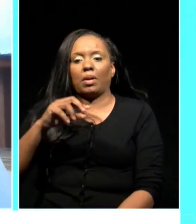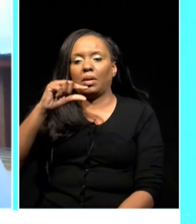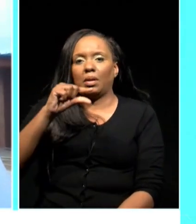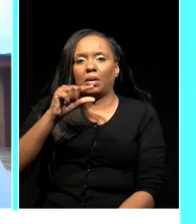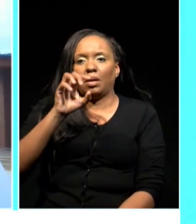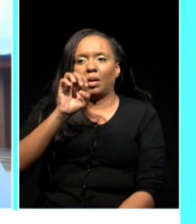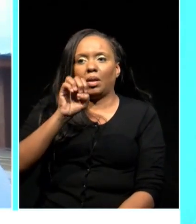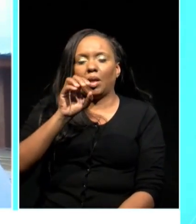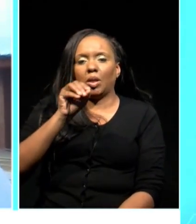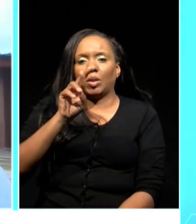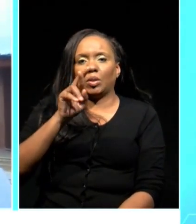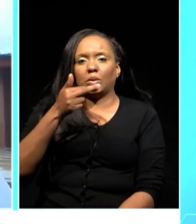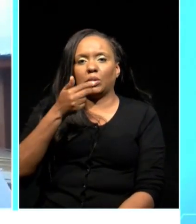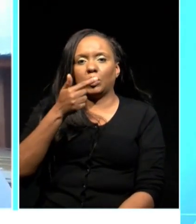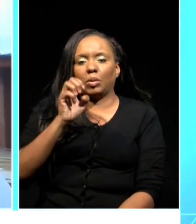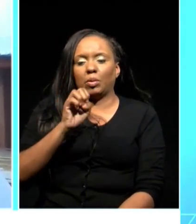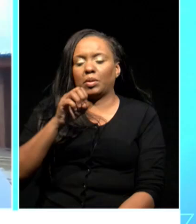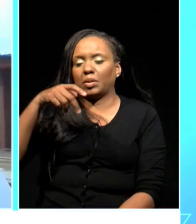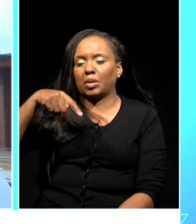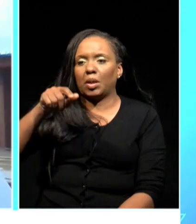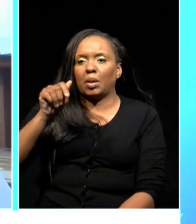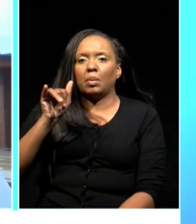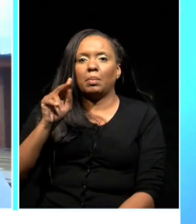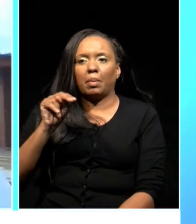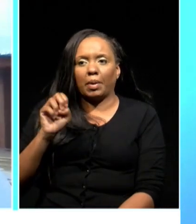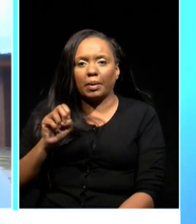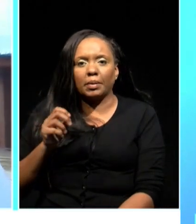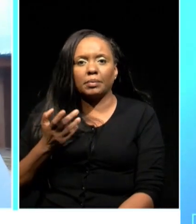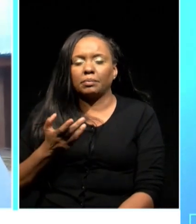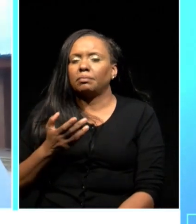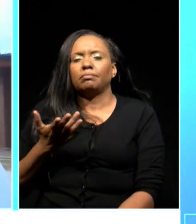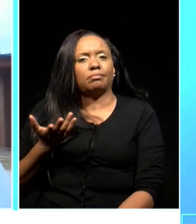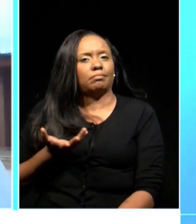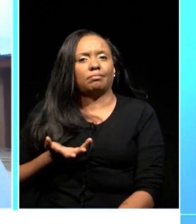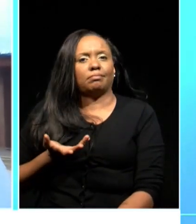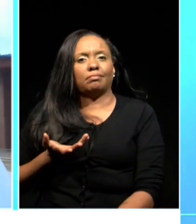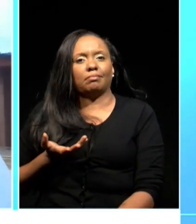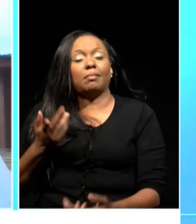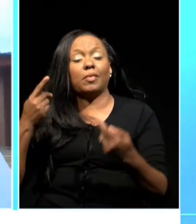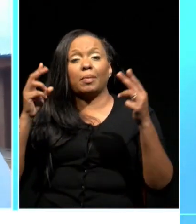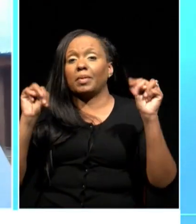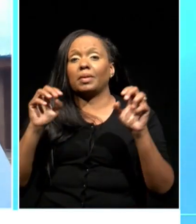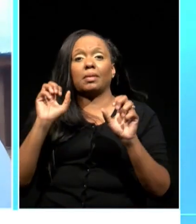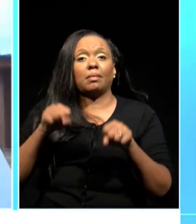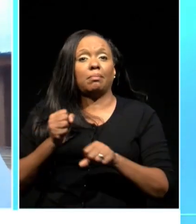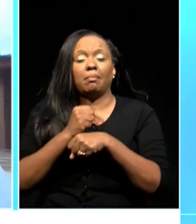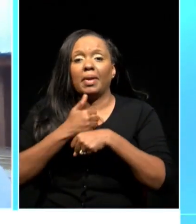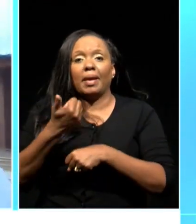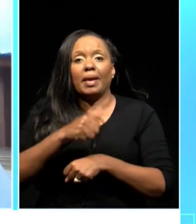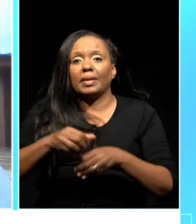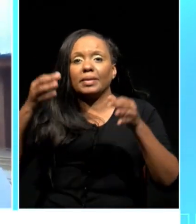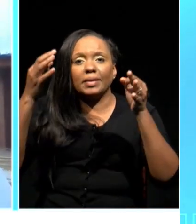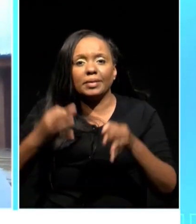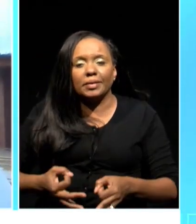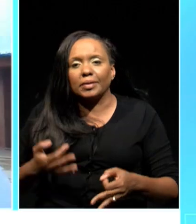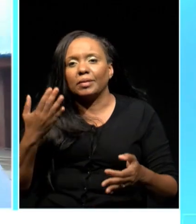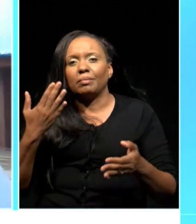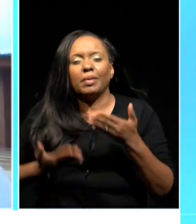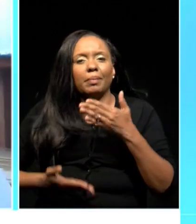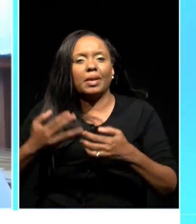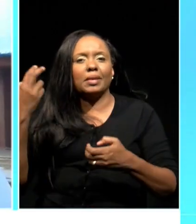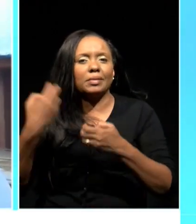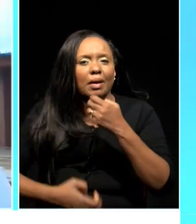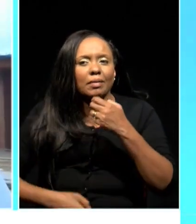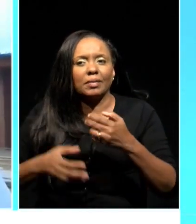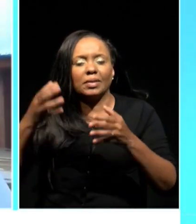her, and so on. So people now know that she will be prepared to make those decisions if called upon to do so. And therefore, that might keep